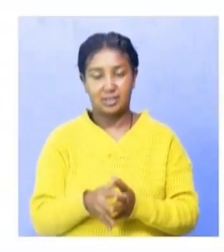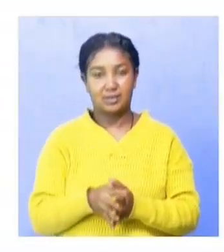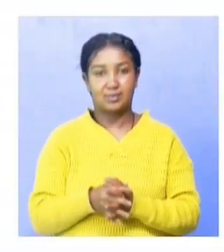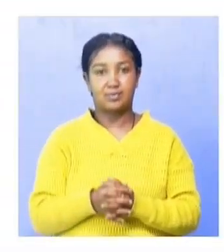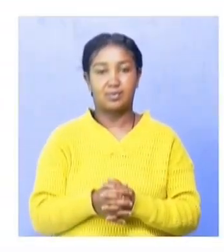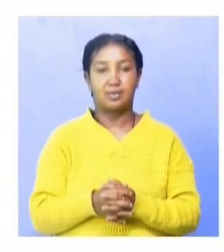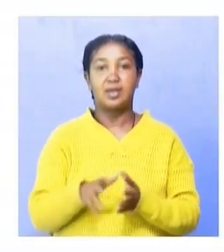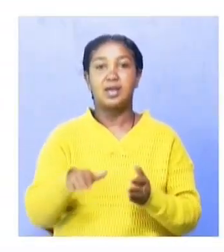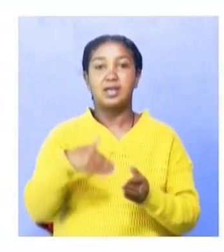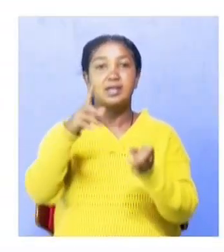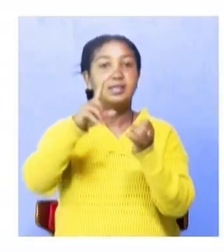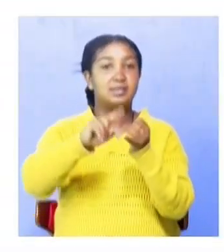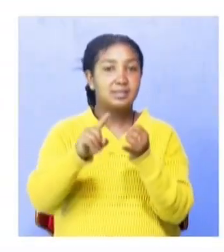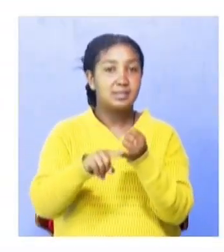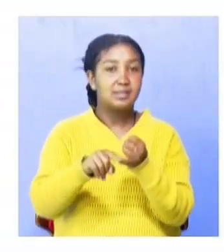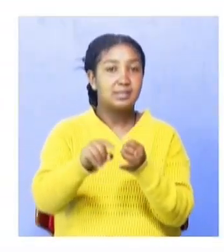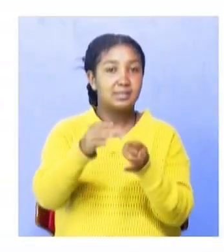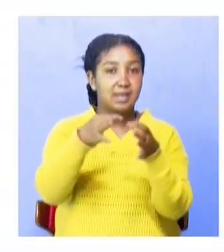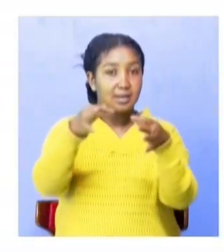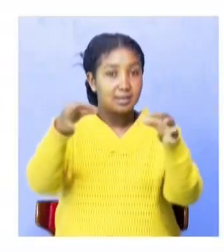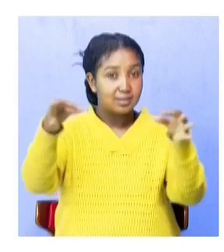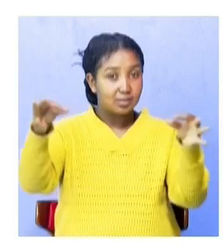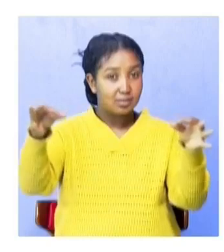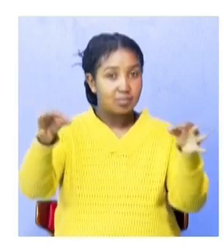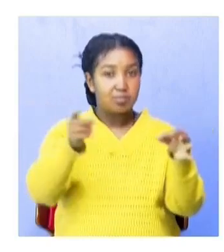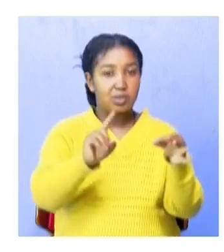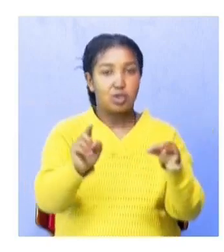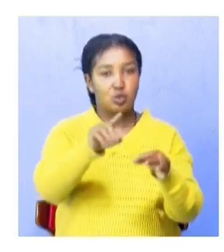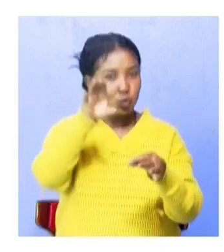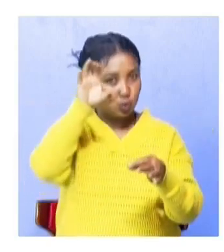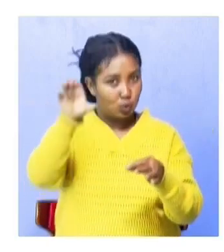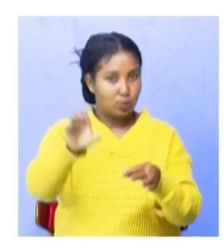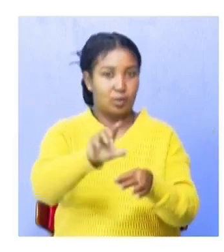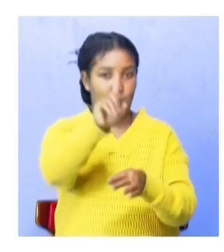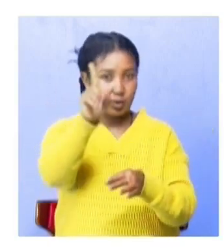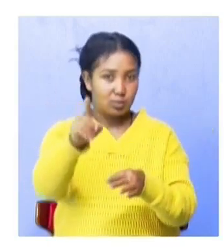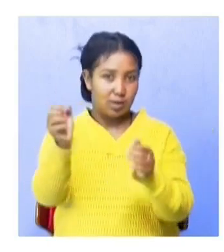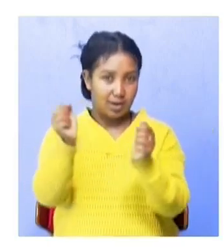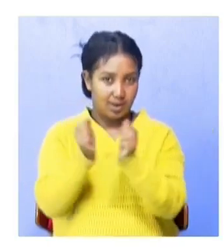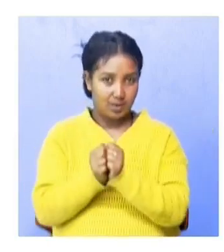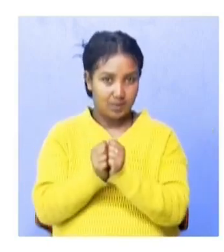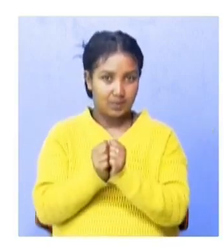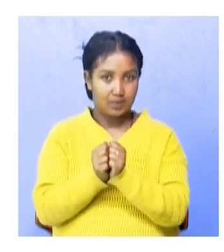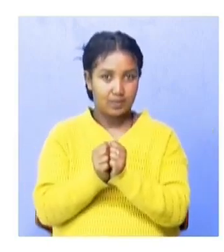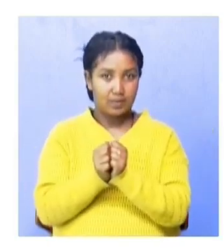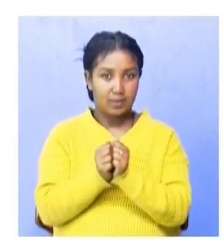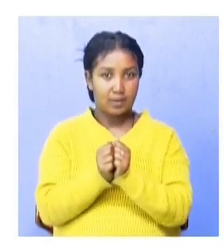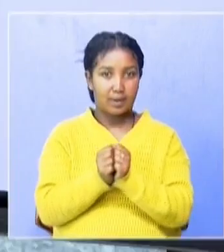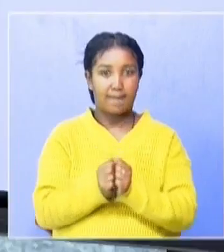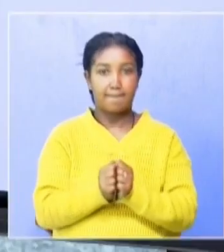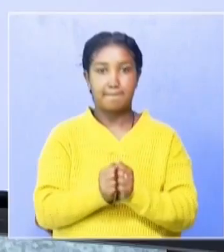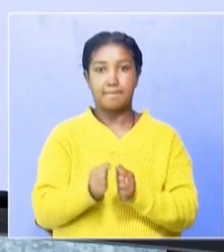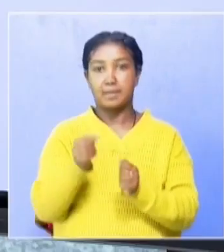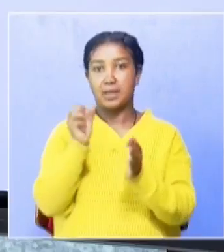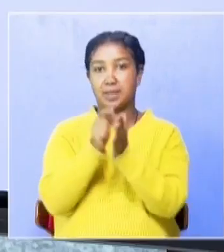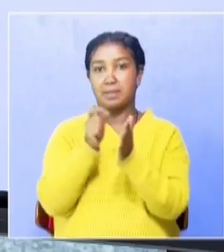ing, and at the end of such sentence there should be question mark. Here are the